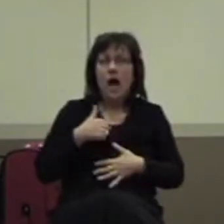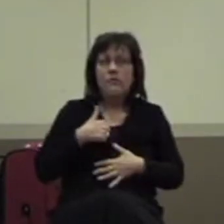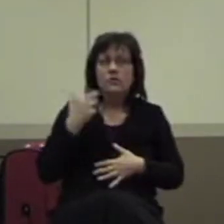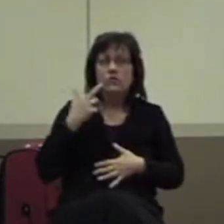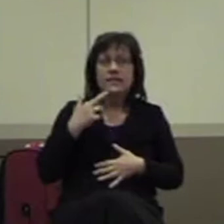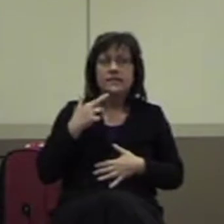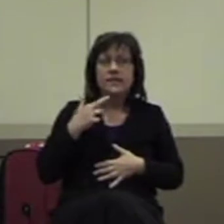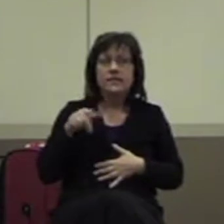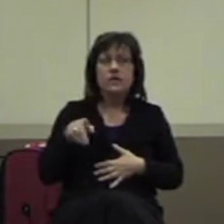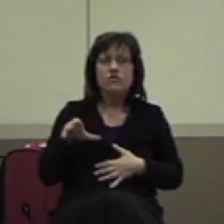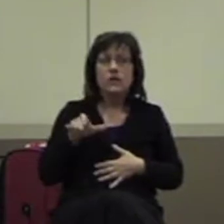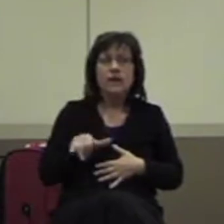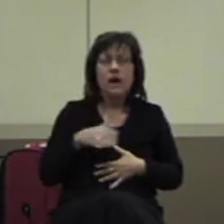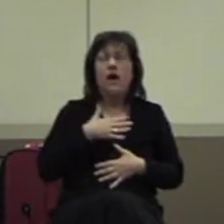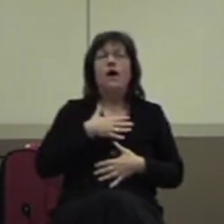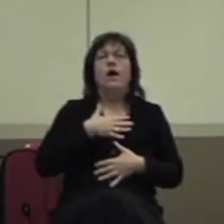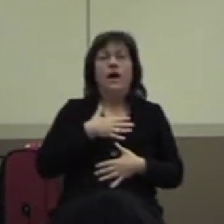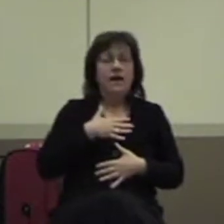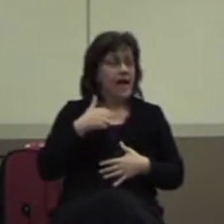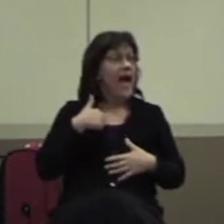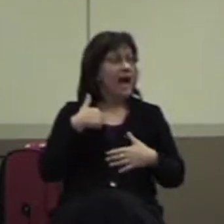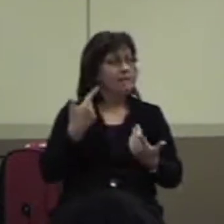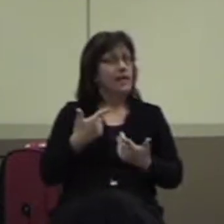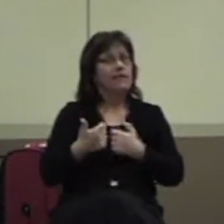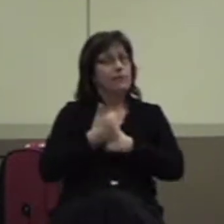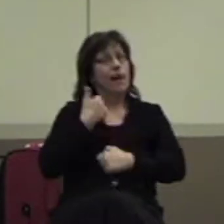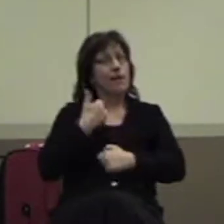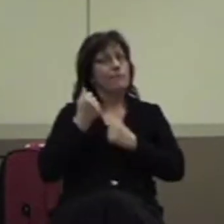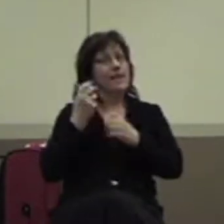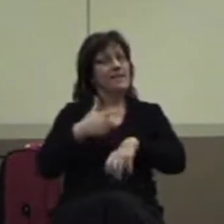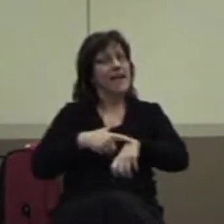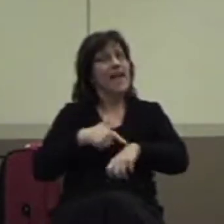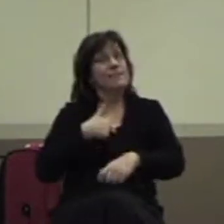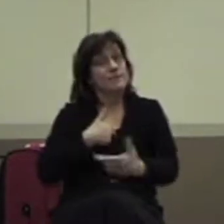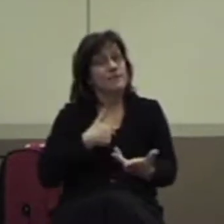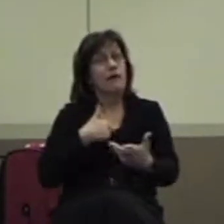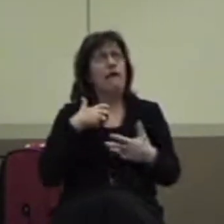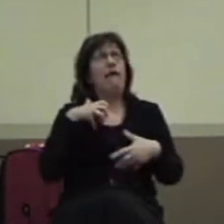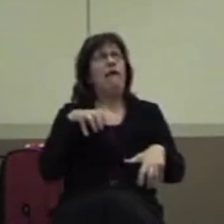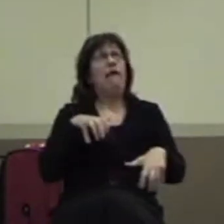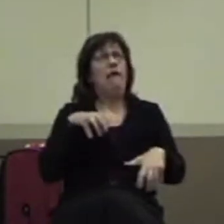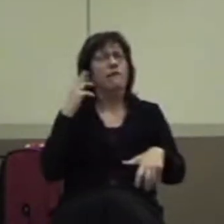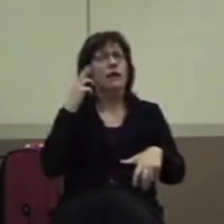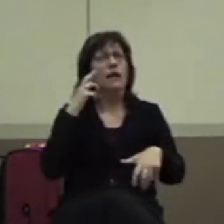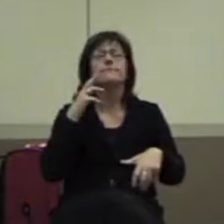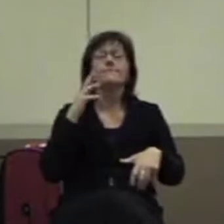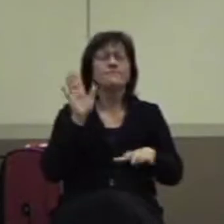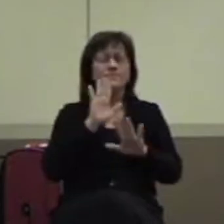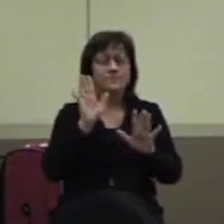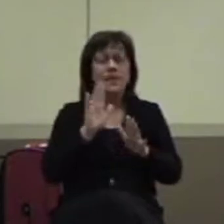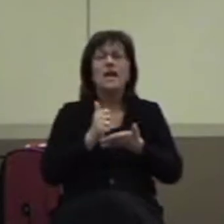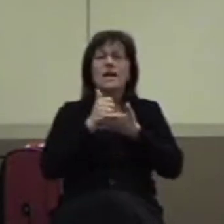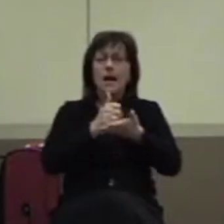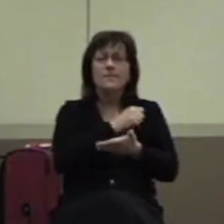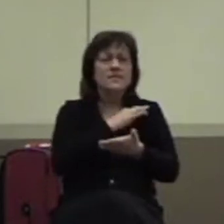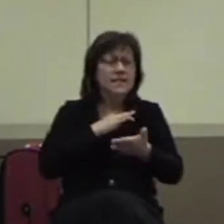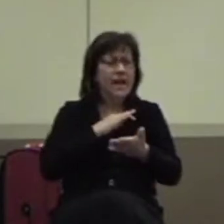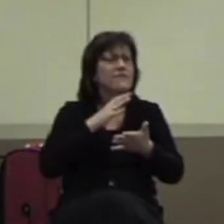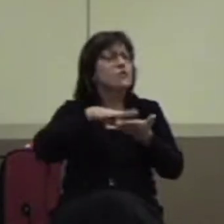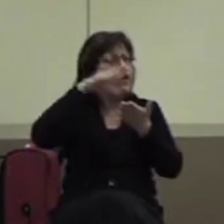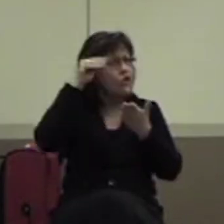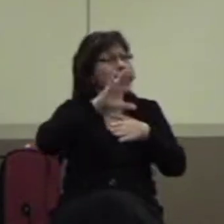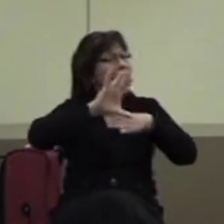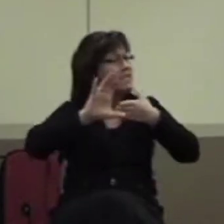reason. And I've been the reason many a time. So help your staff learn